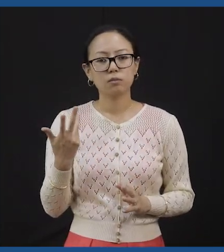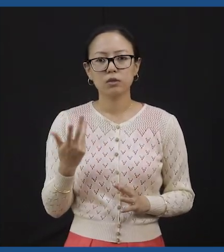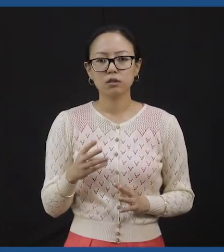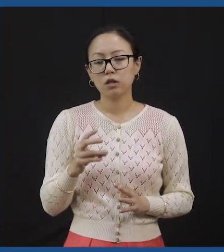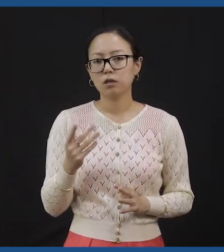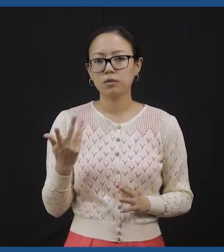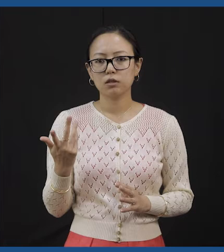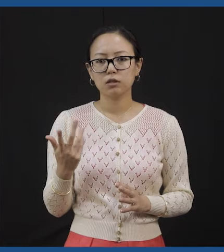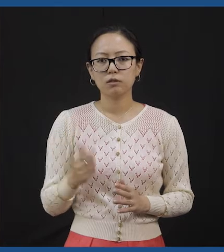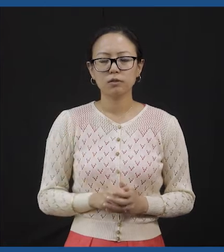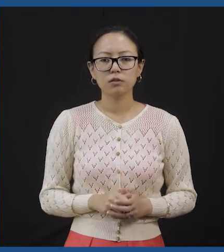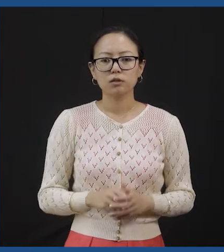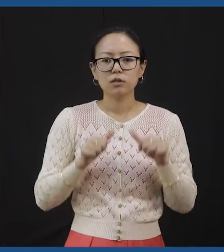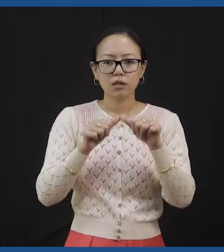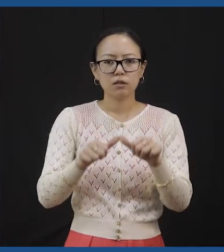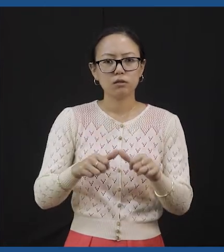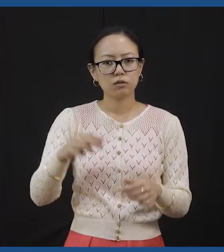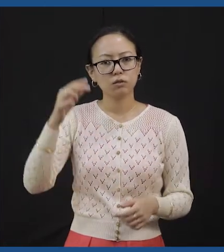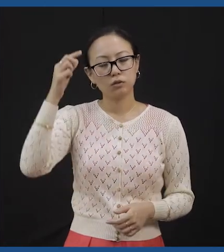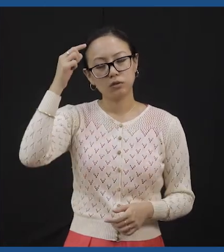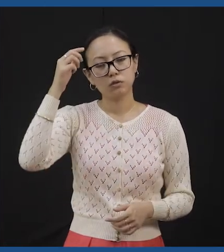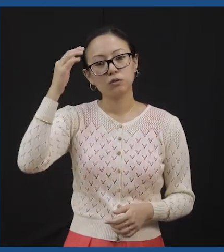by subtracting.